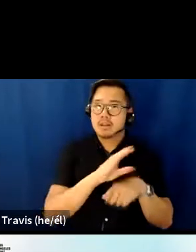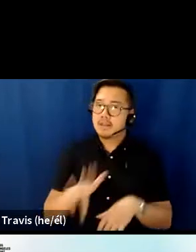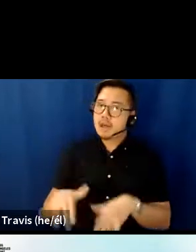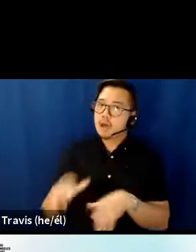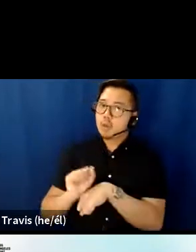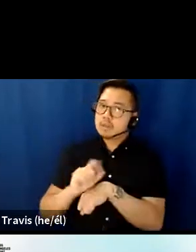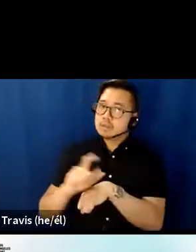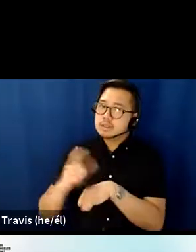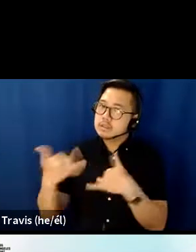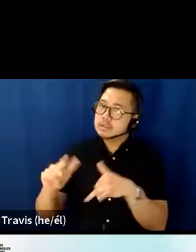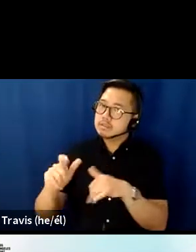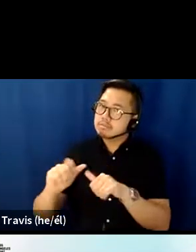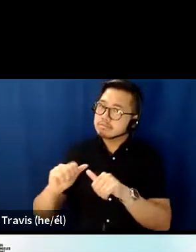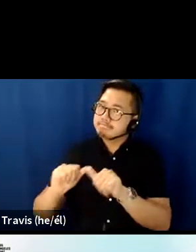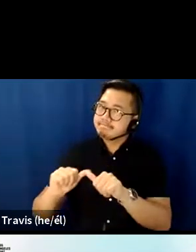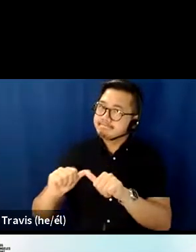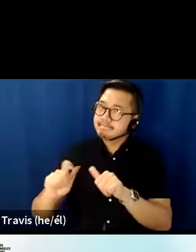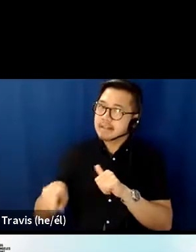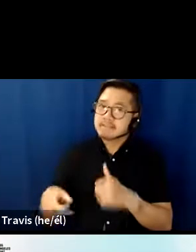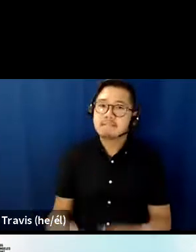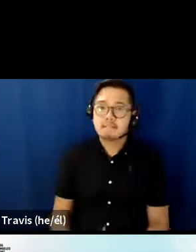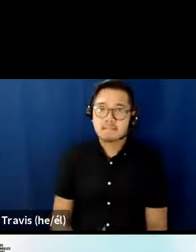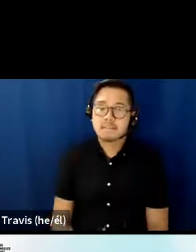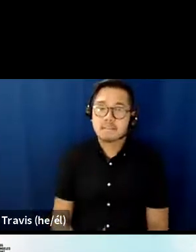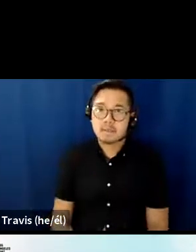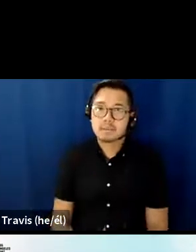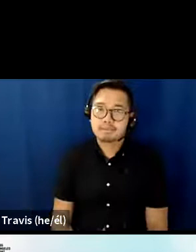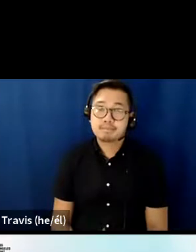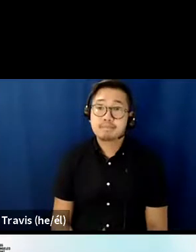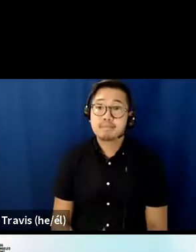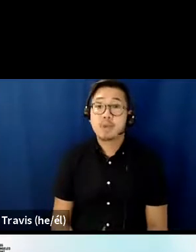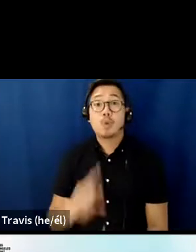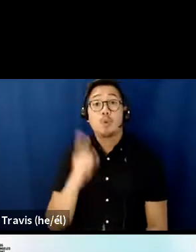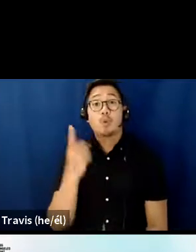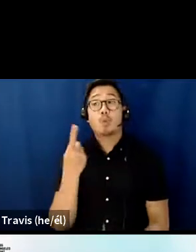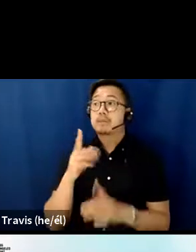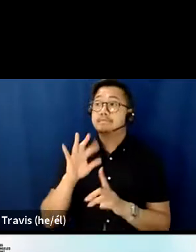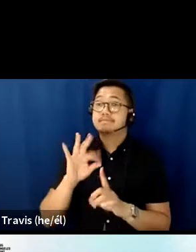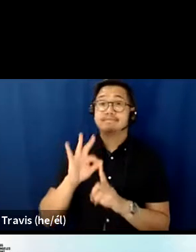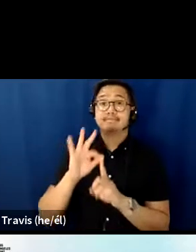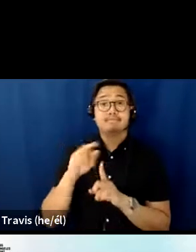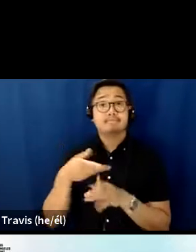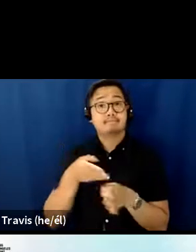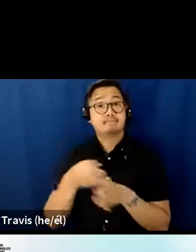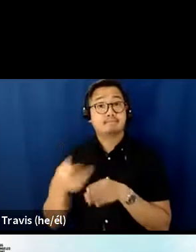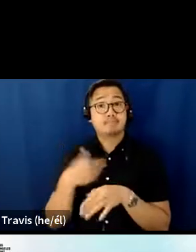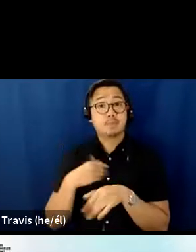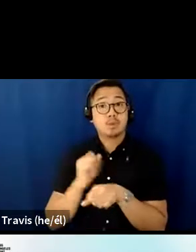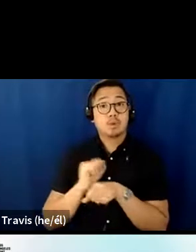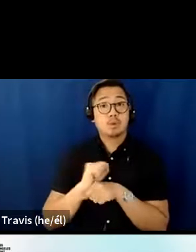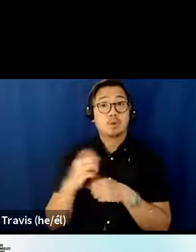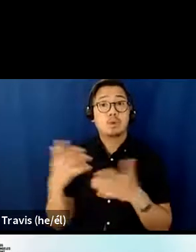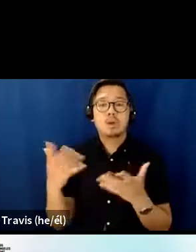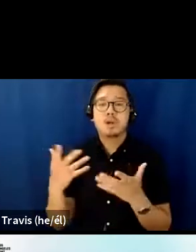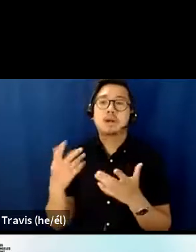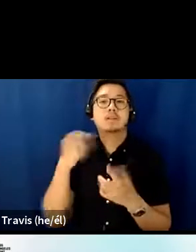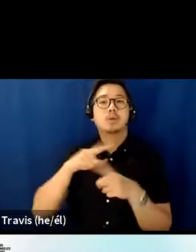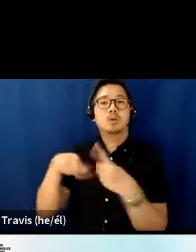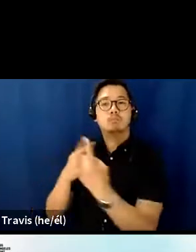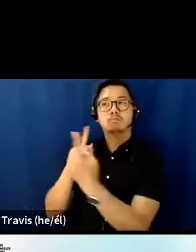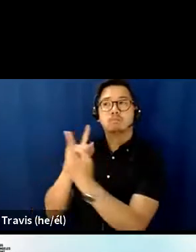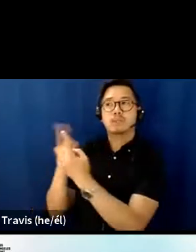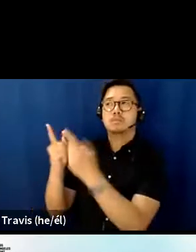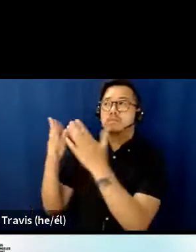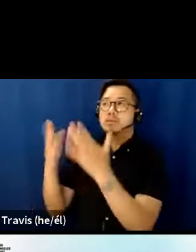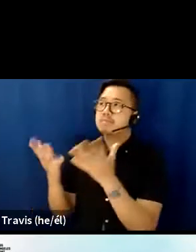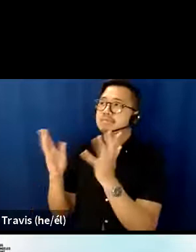And so one of my areas is working in those places and saying to people, listen, your language, the way that you